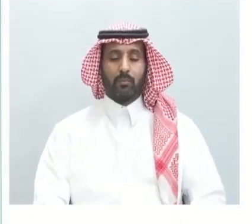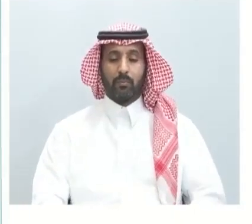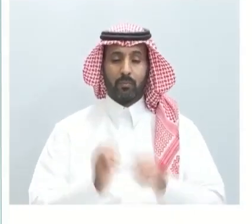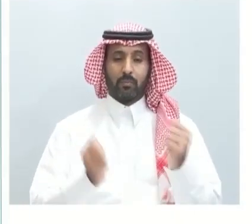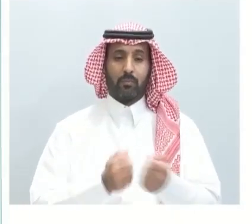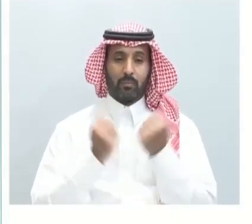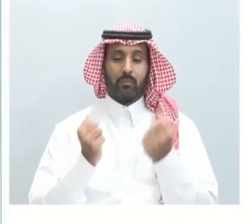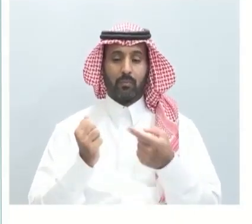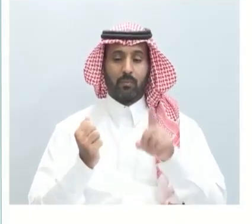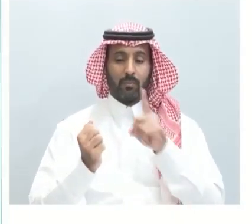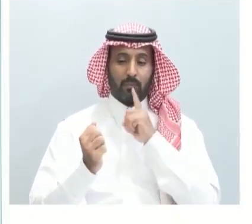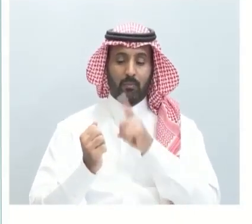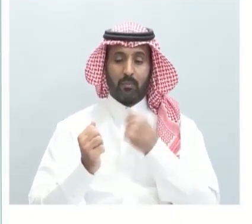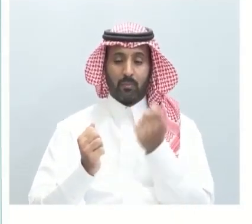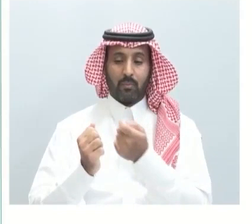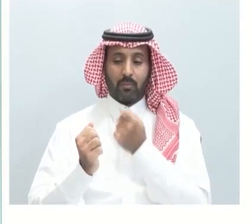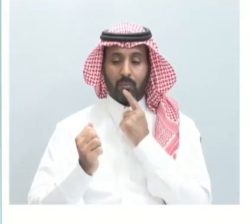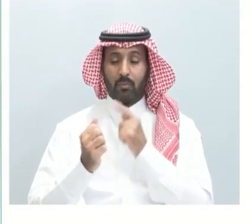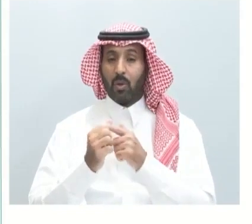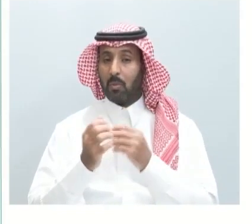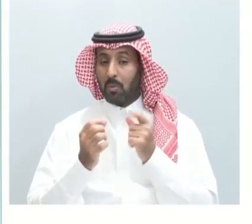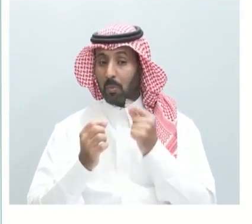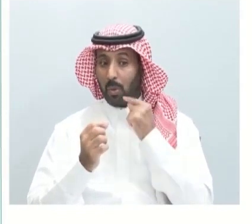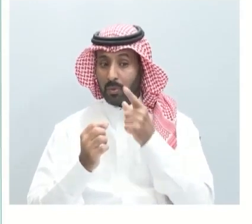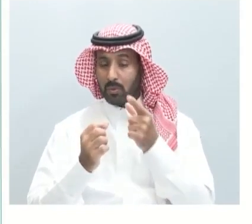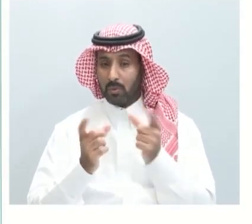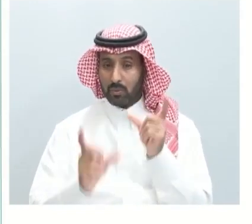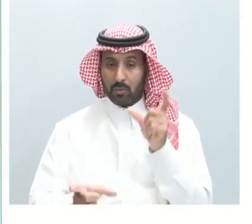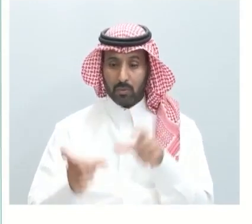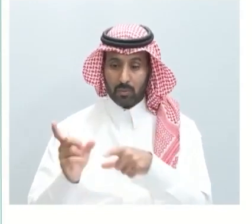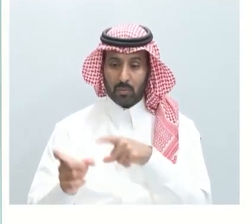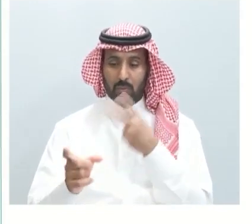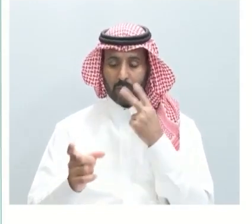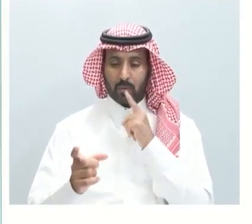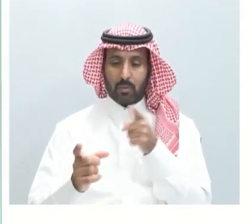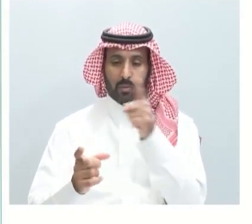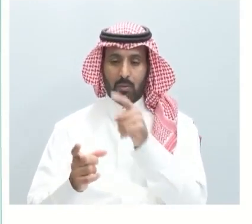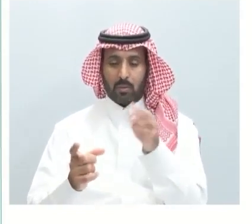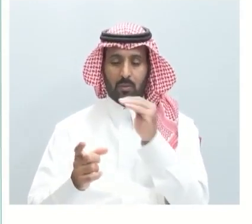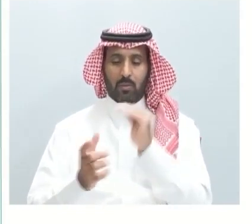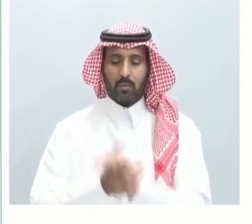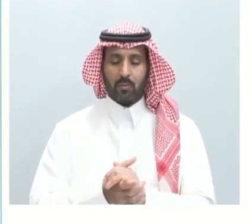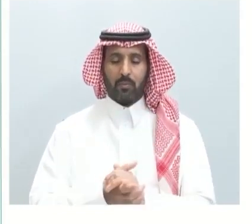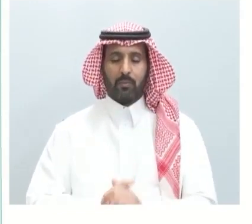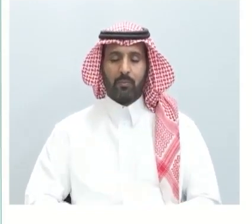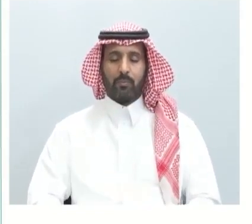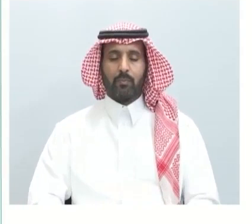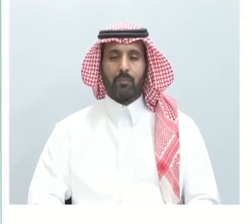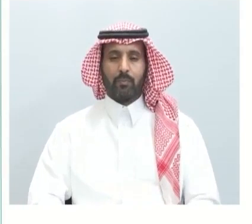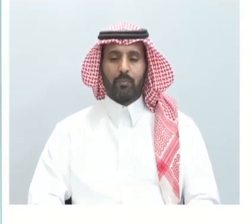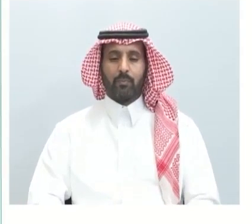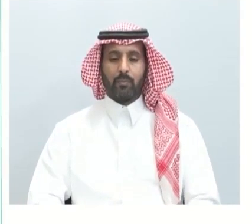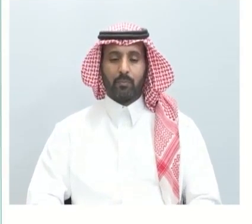words to write superlative plus the present perfect questions, then ask and answer the questions with a